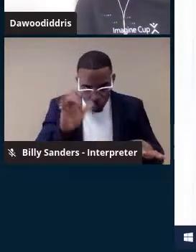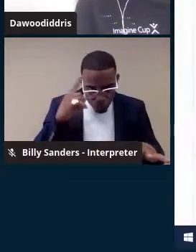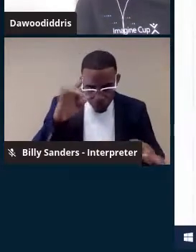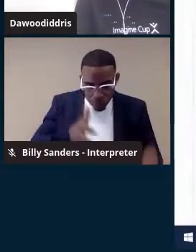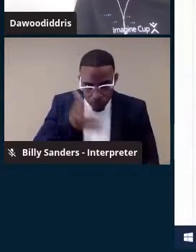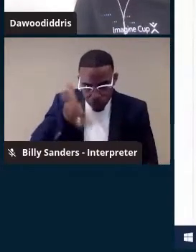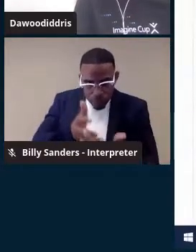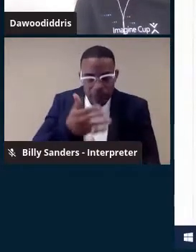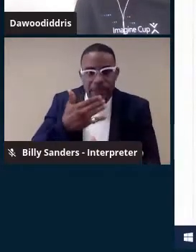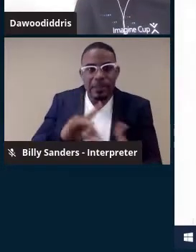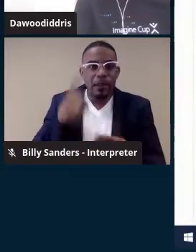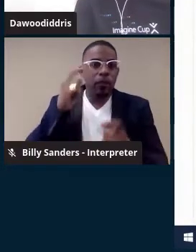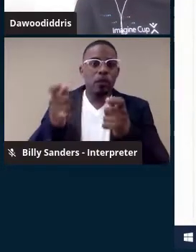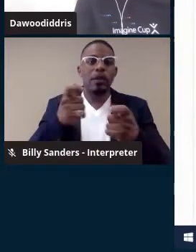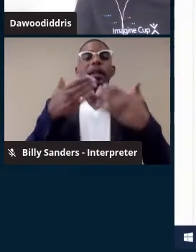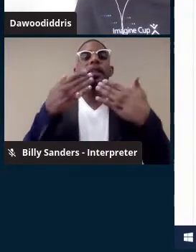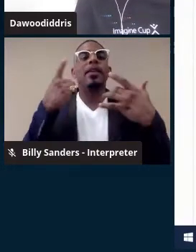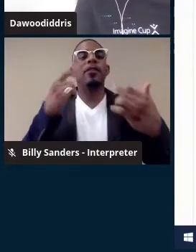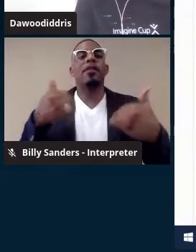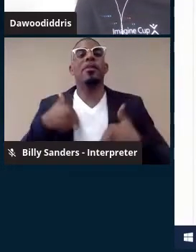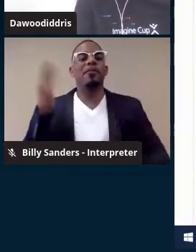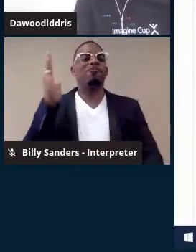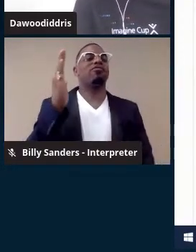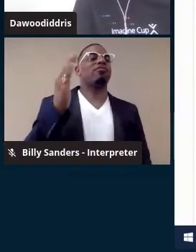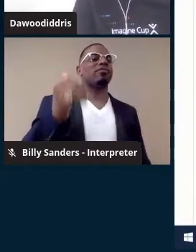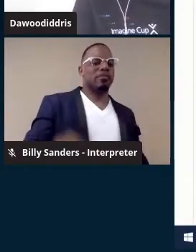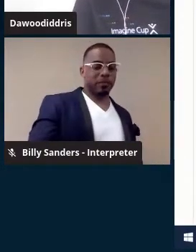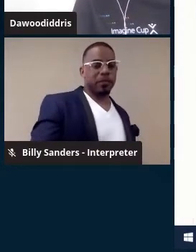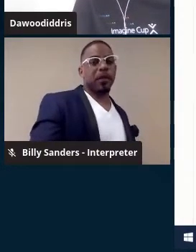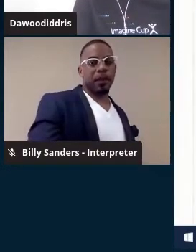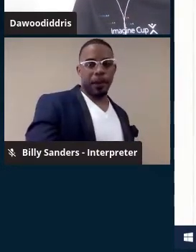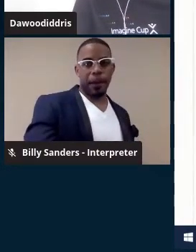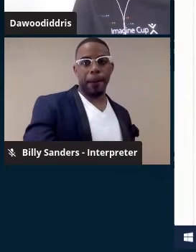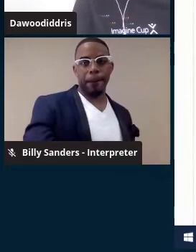source control. So thank you for having me.